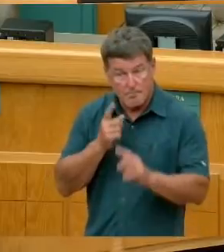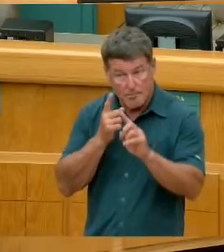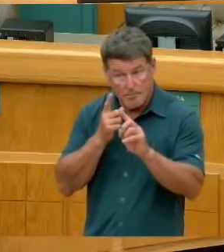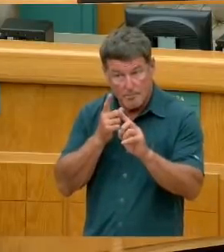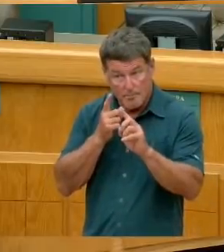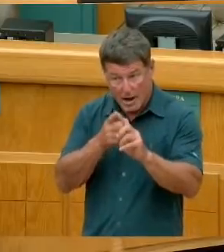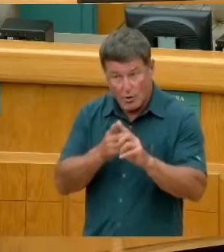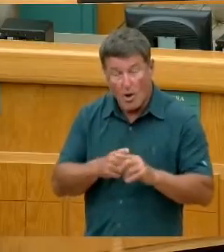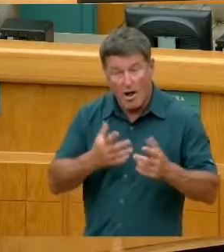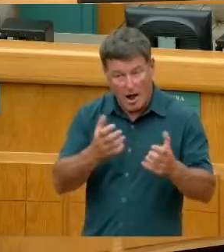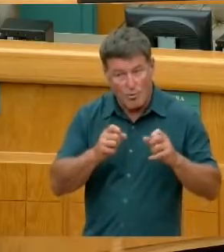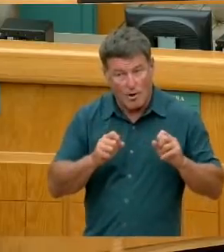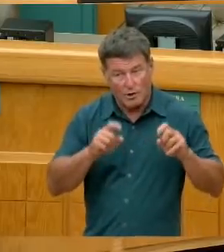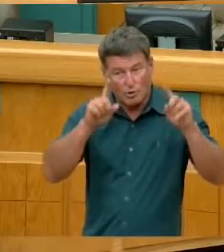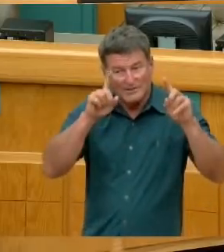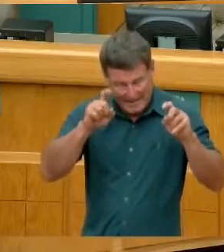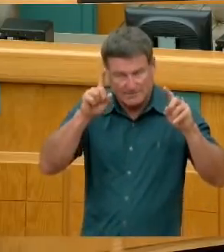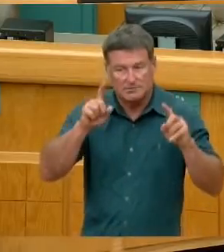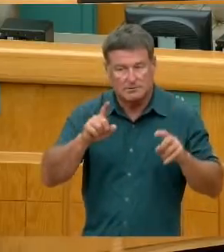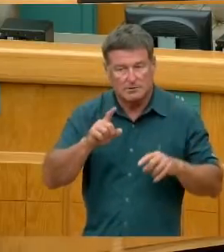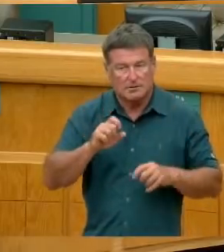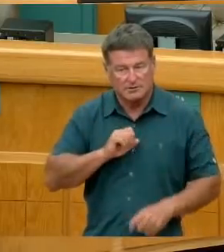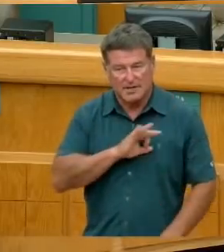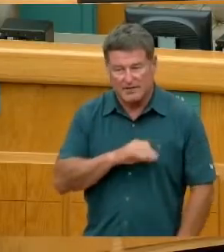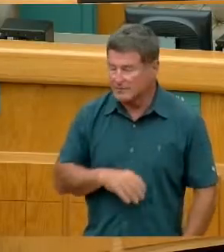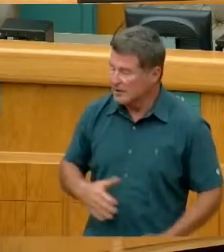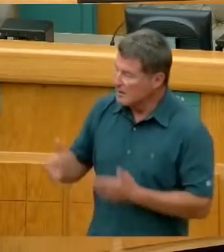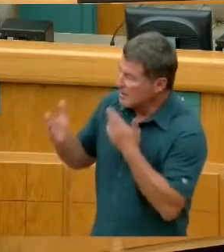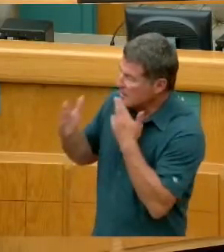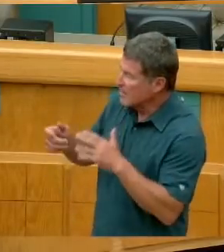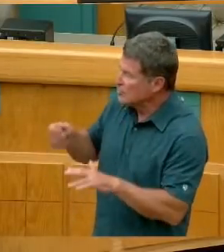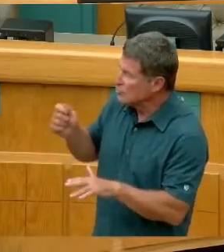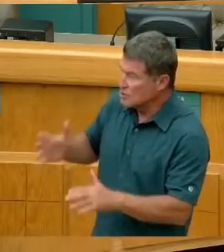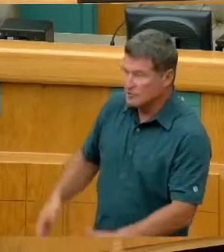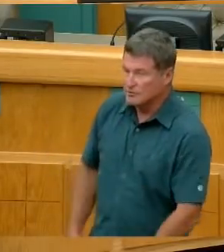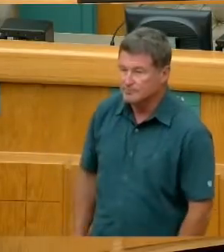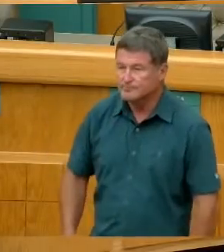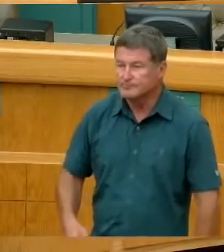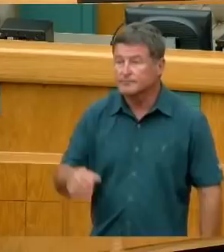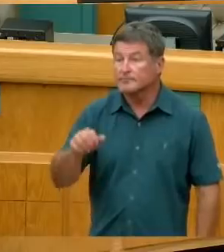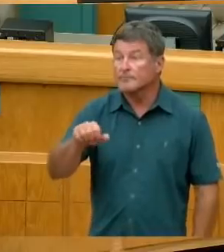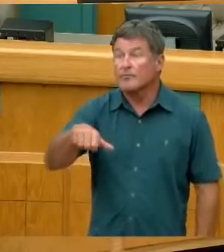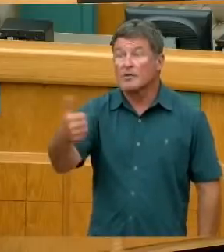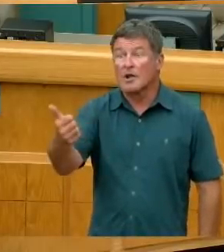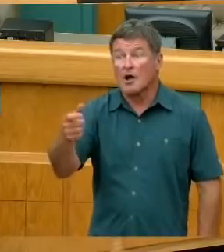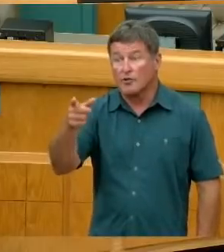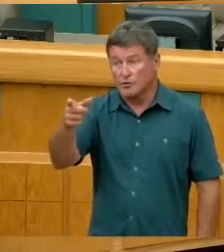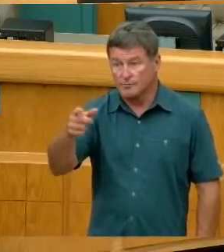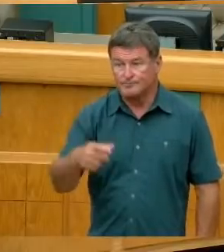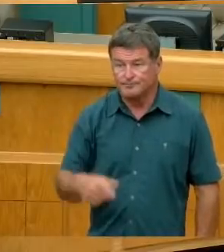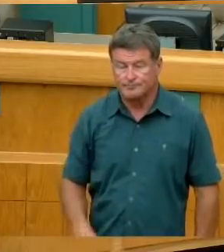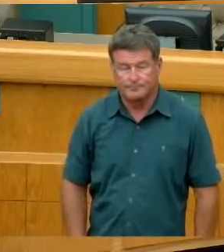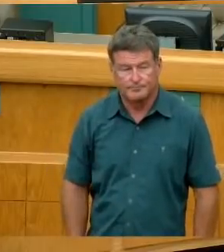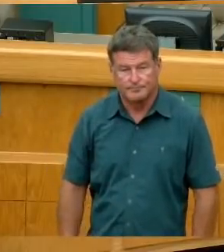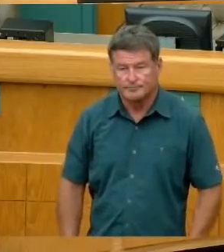problem. My goal is to test him. Yeah, thanks.